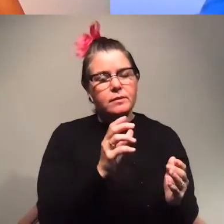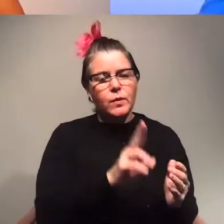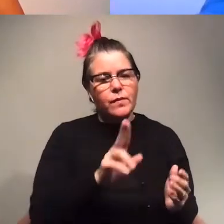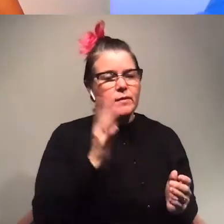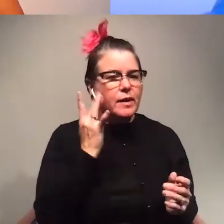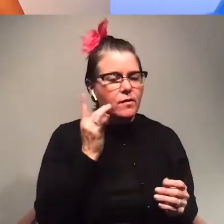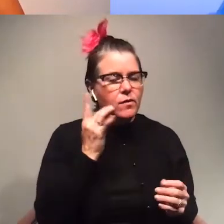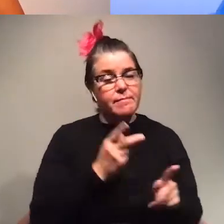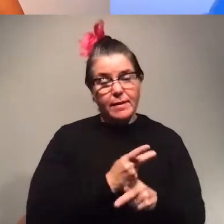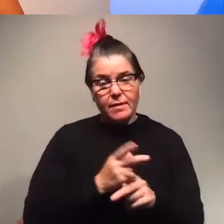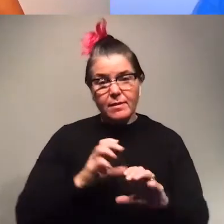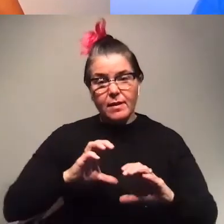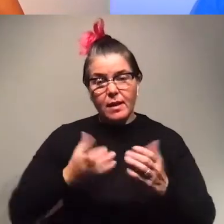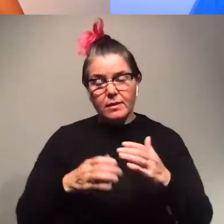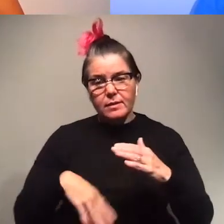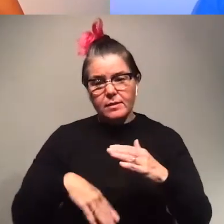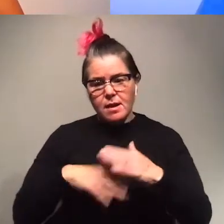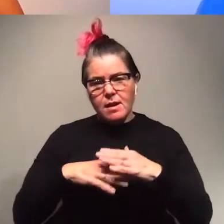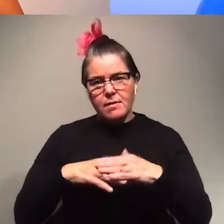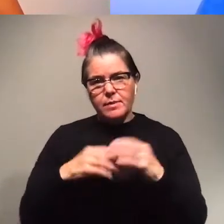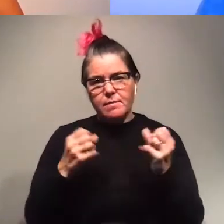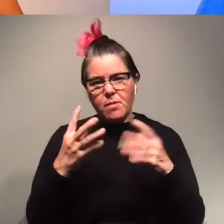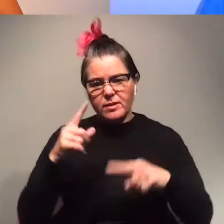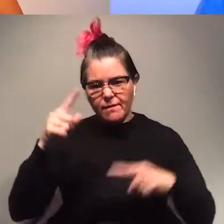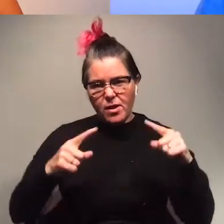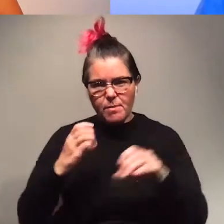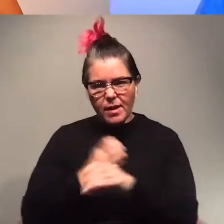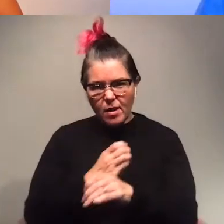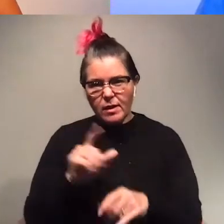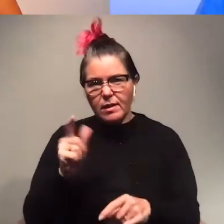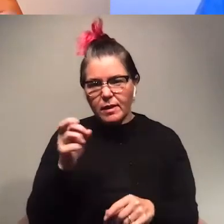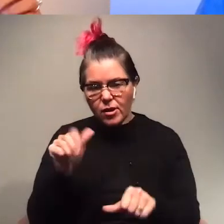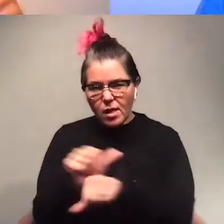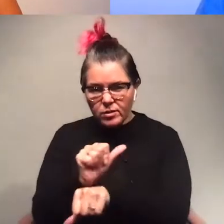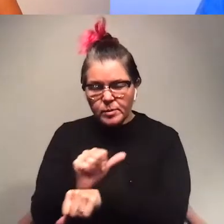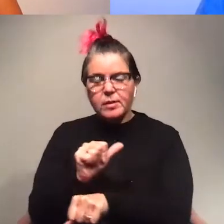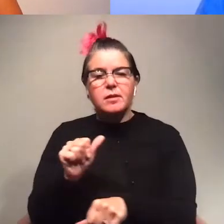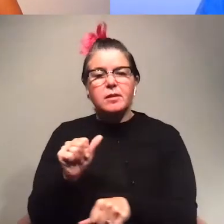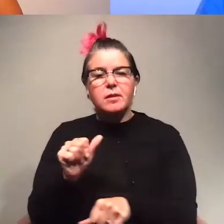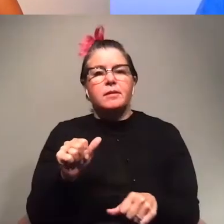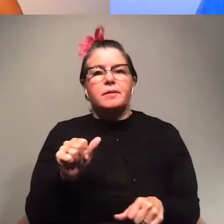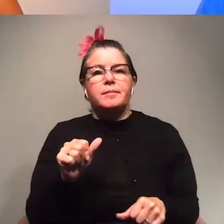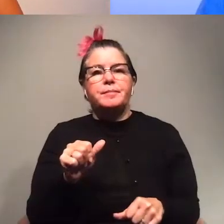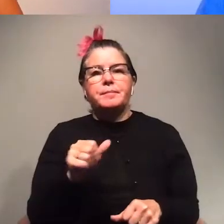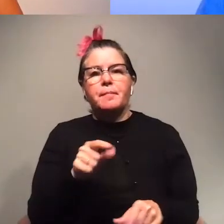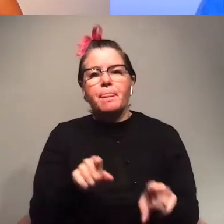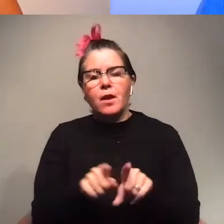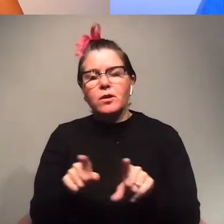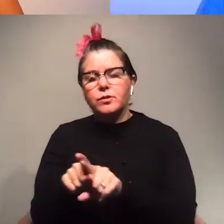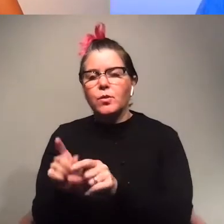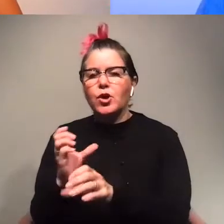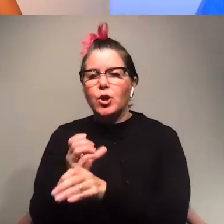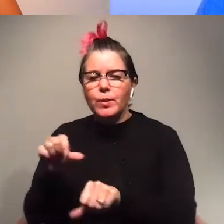math classes up to multivariable calculus, linear algebra, and then I also took some computer